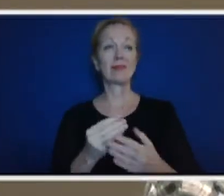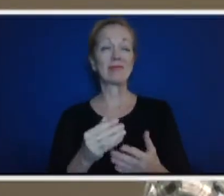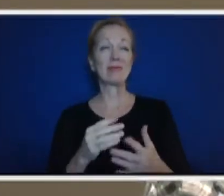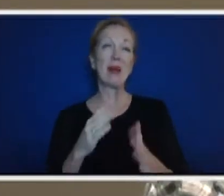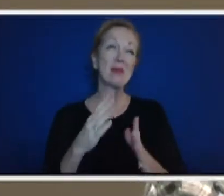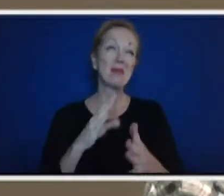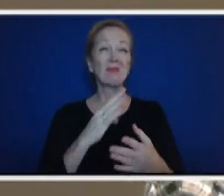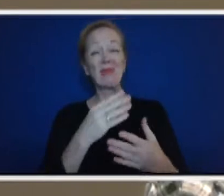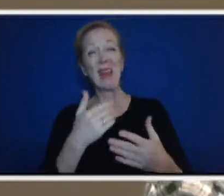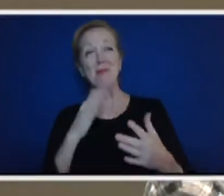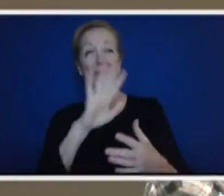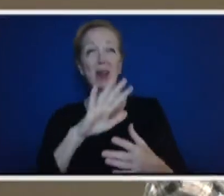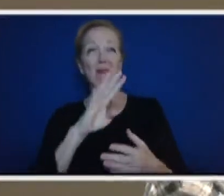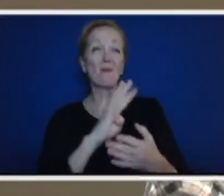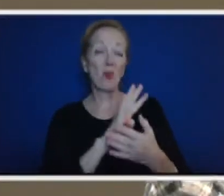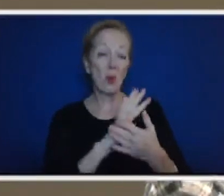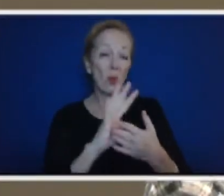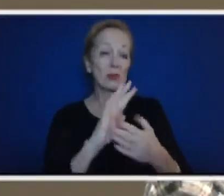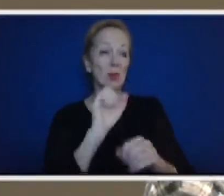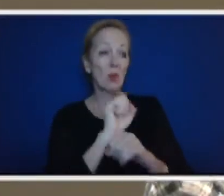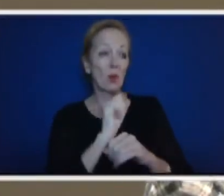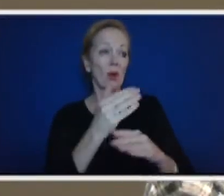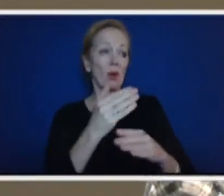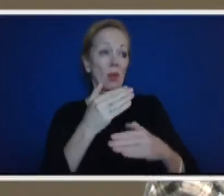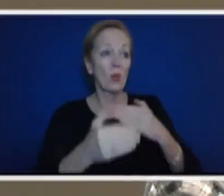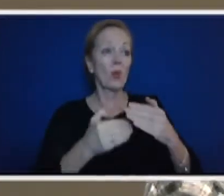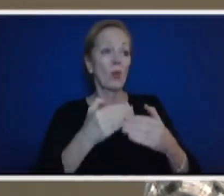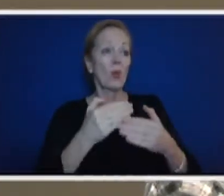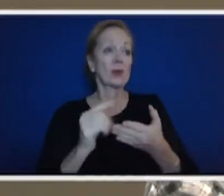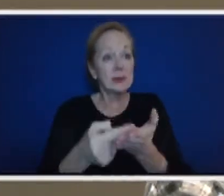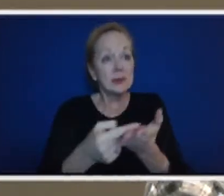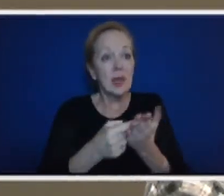to work through that with the community,